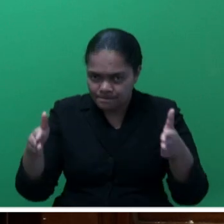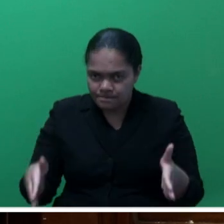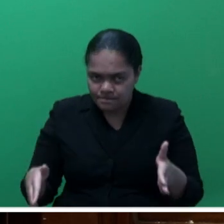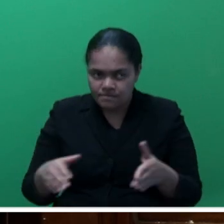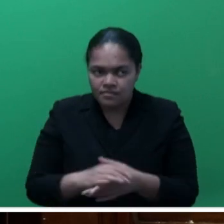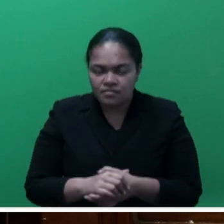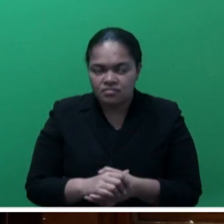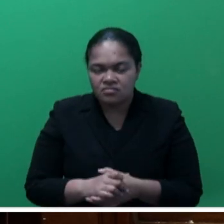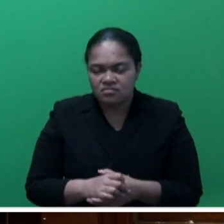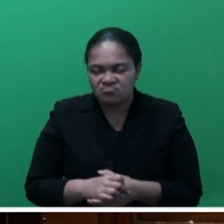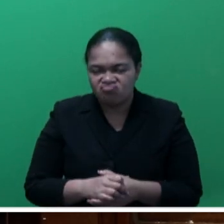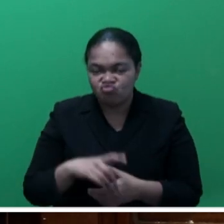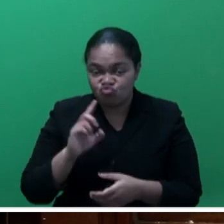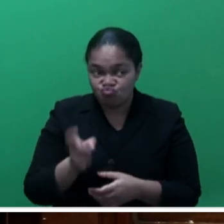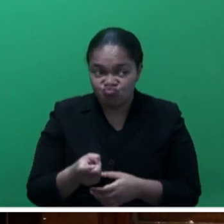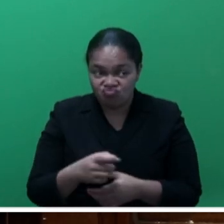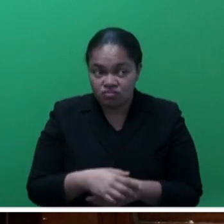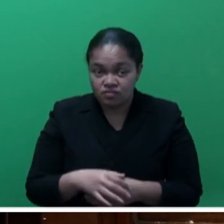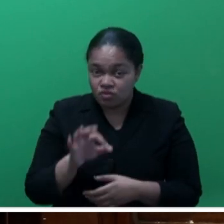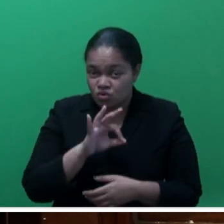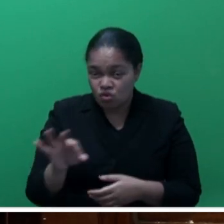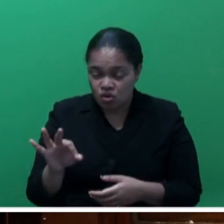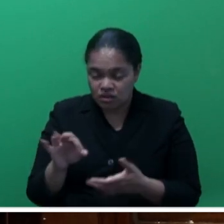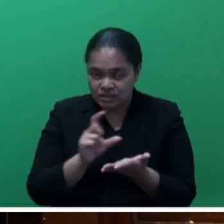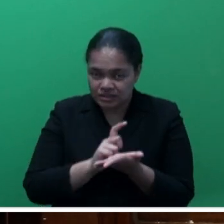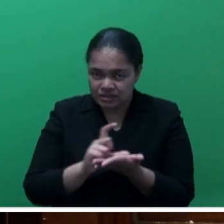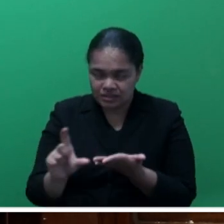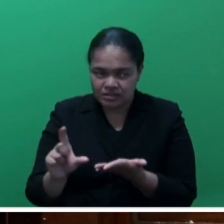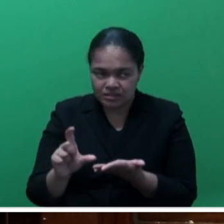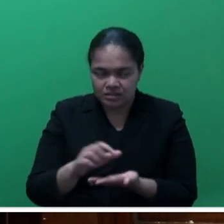litter enforcement is not really clearly defined.